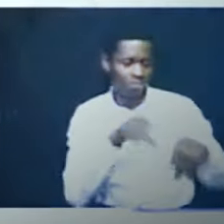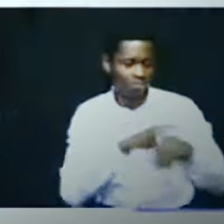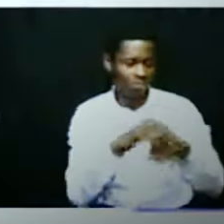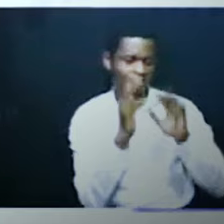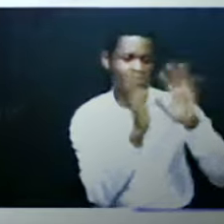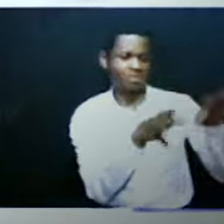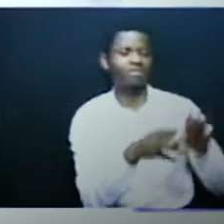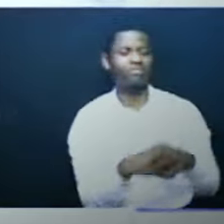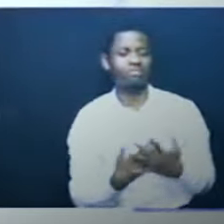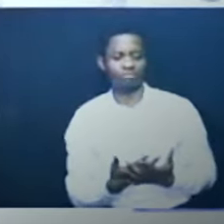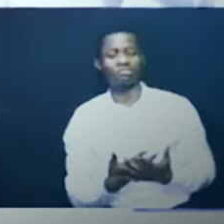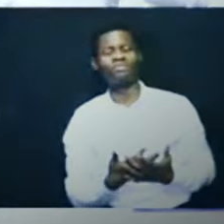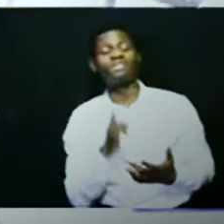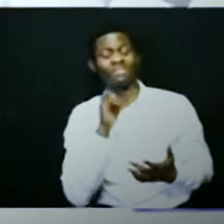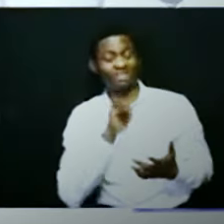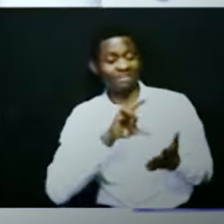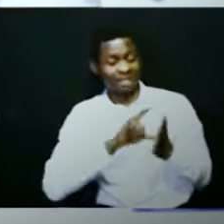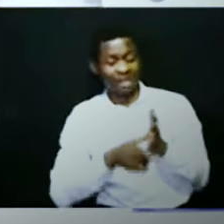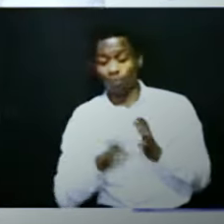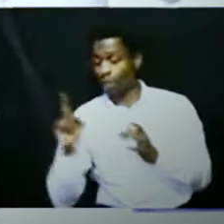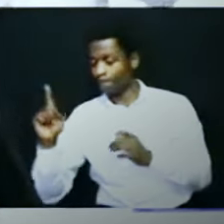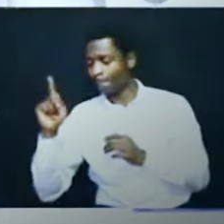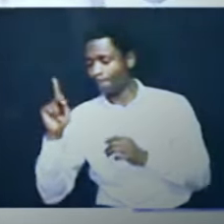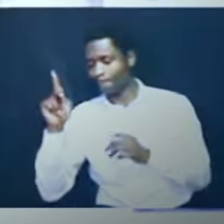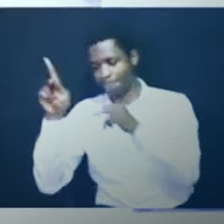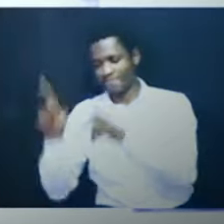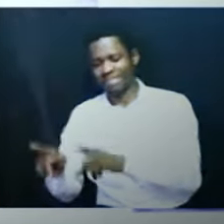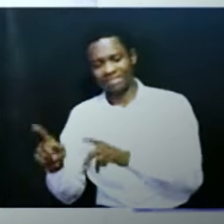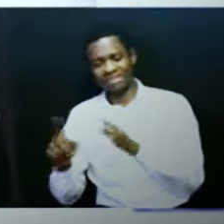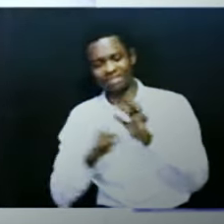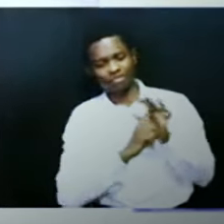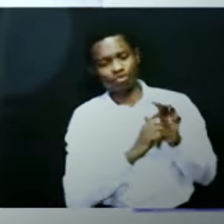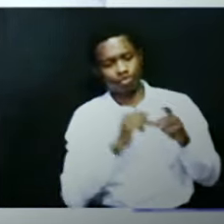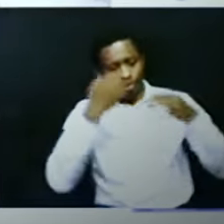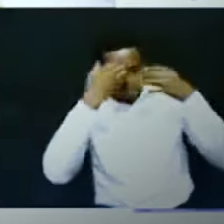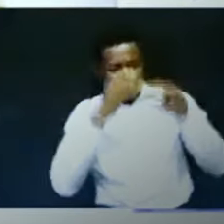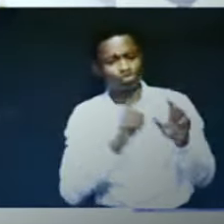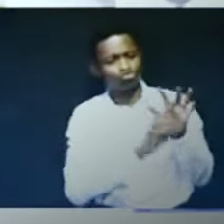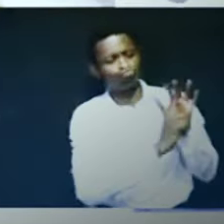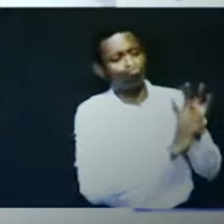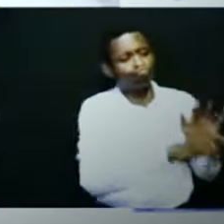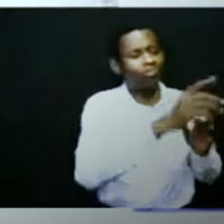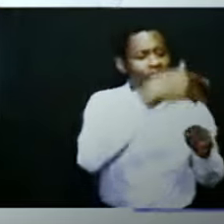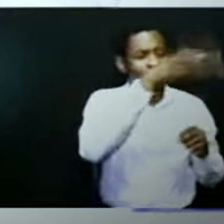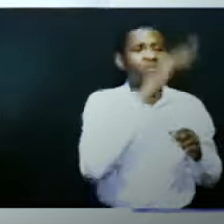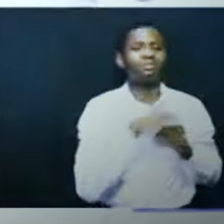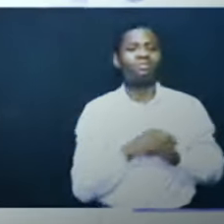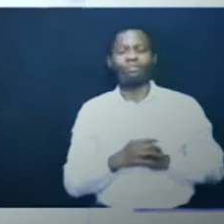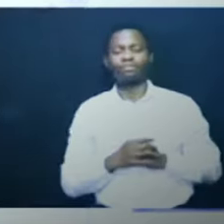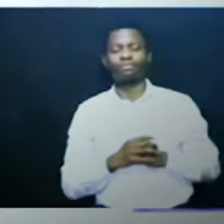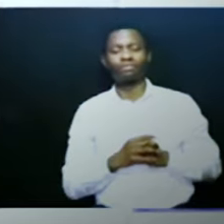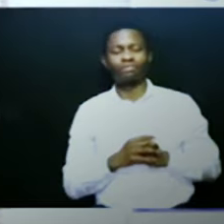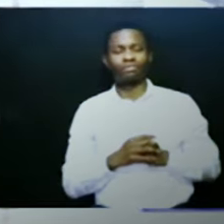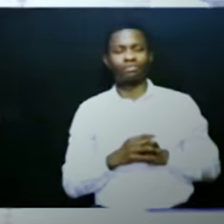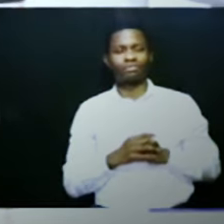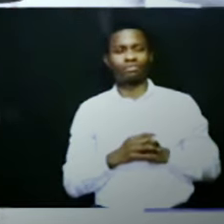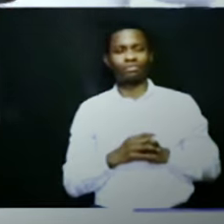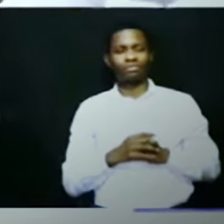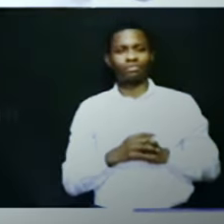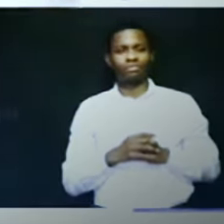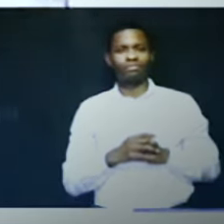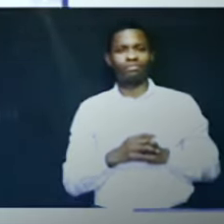baako betumi asei Israel fo be yempemo a age se Israel fo nyankopon a ono ni won botan no waja won